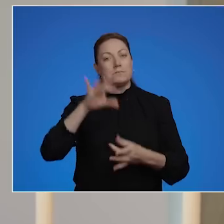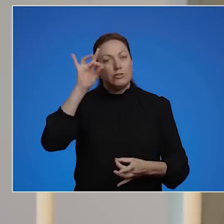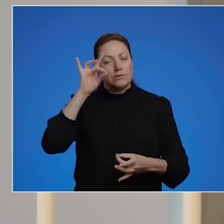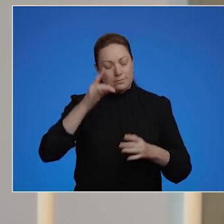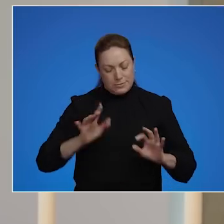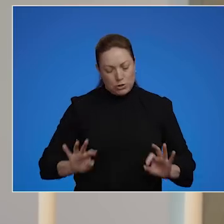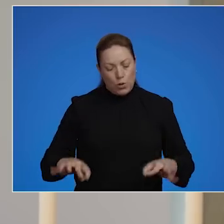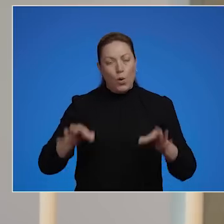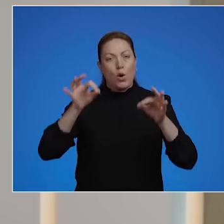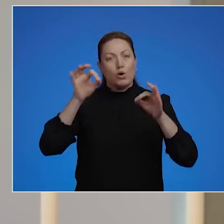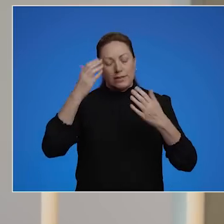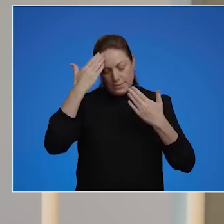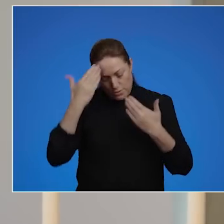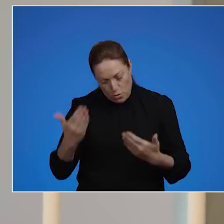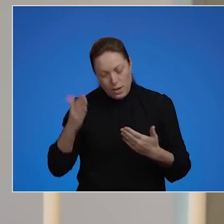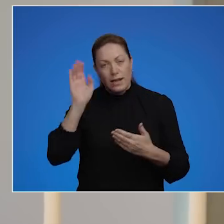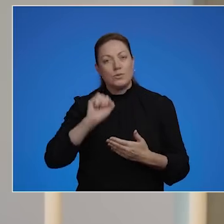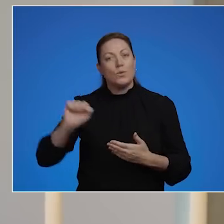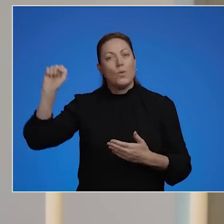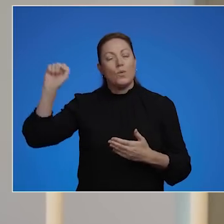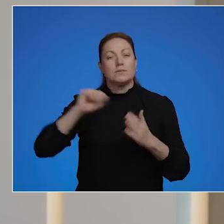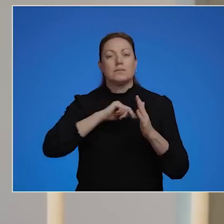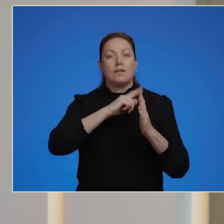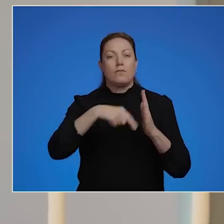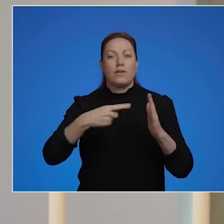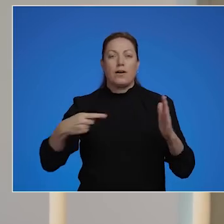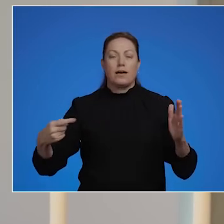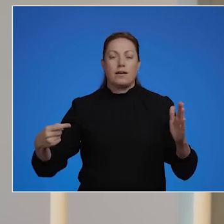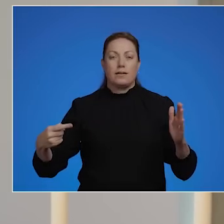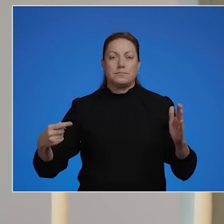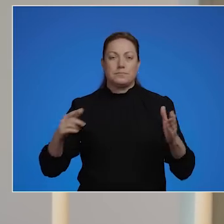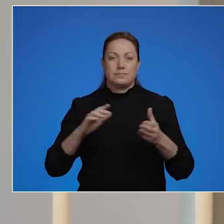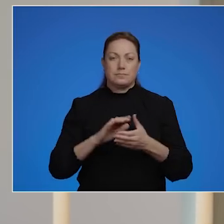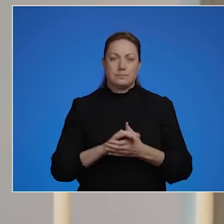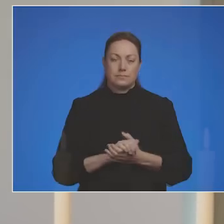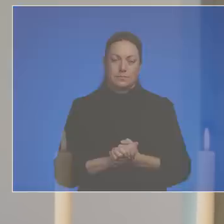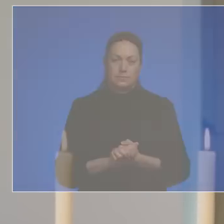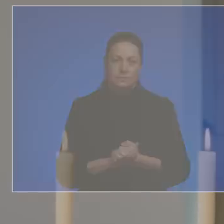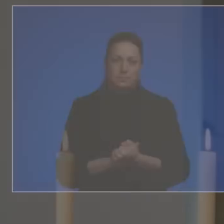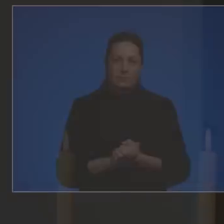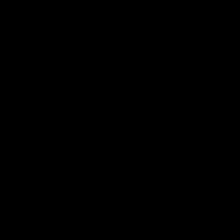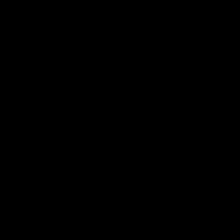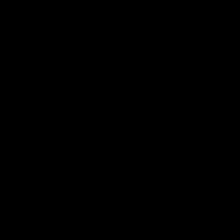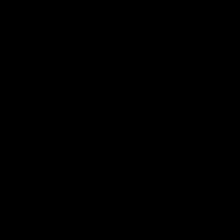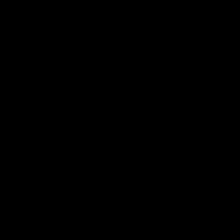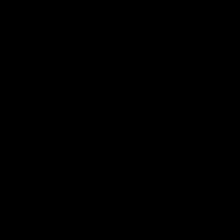Spirit, all glory and honour is yours forever and ever.